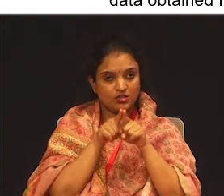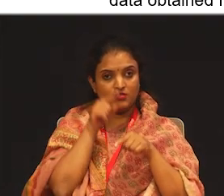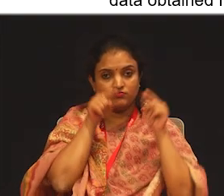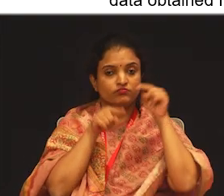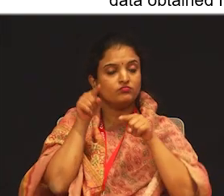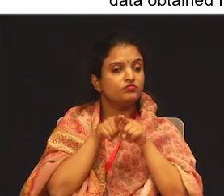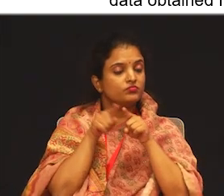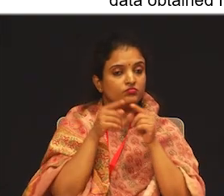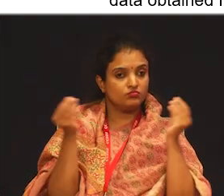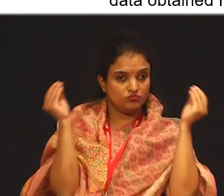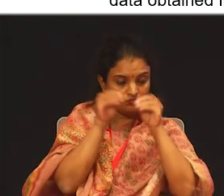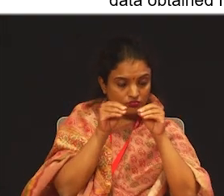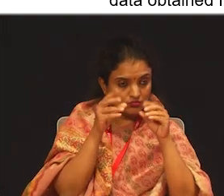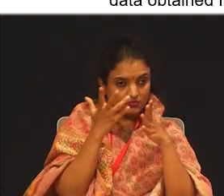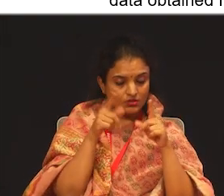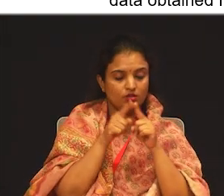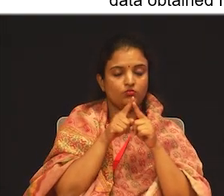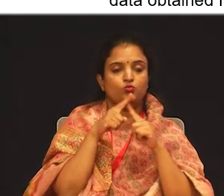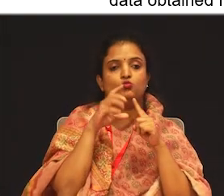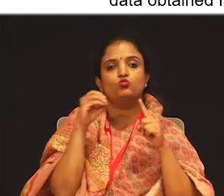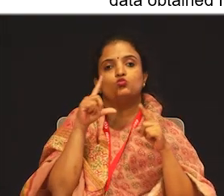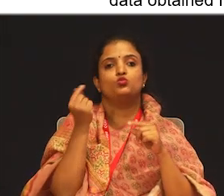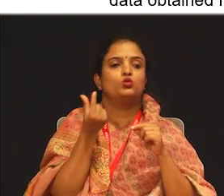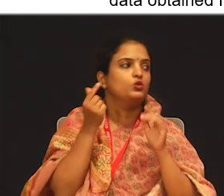tool available in India.